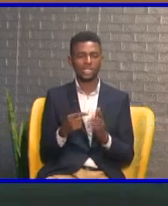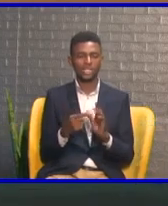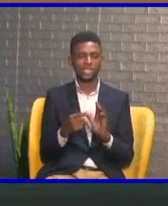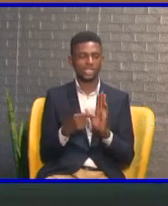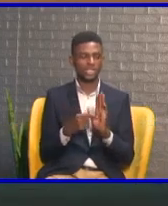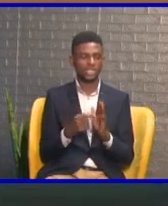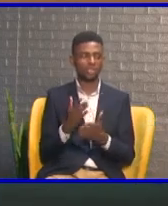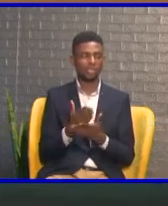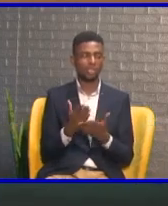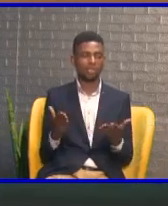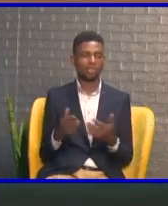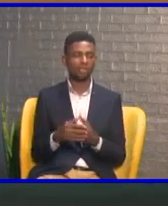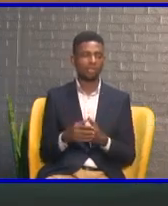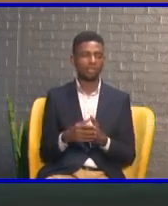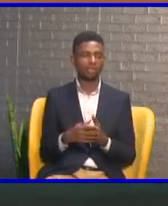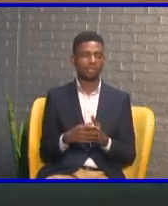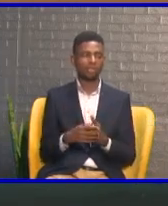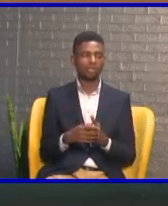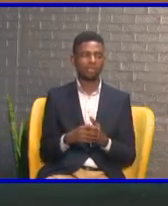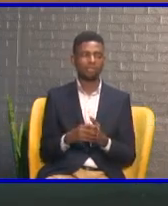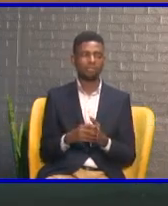bring a chair. Okay.